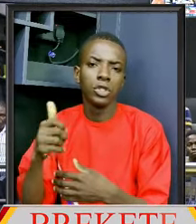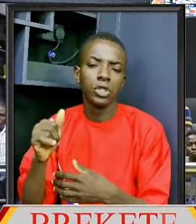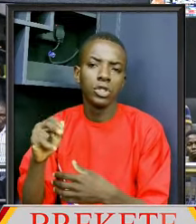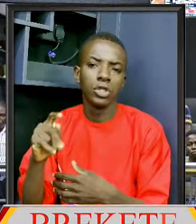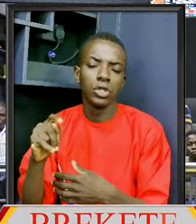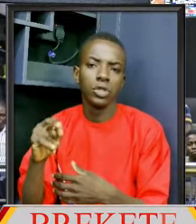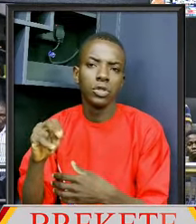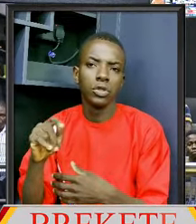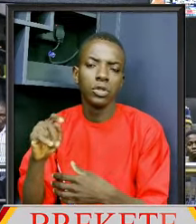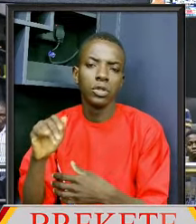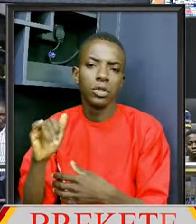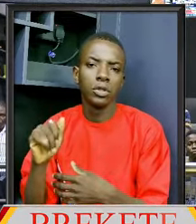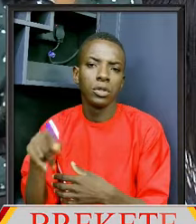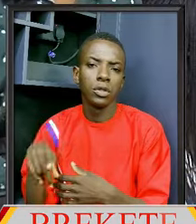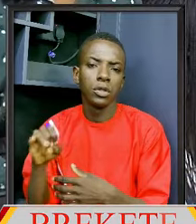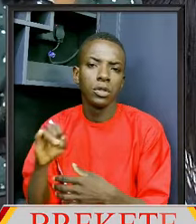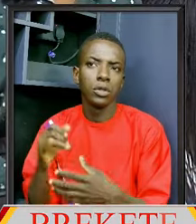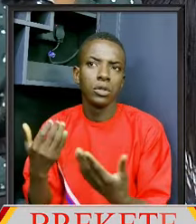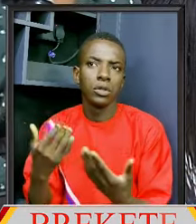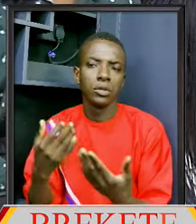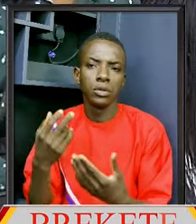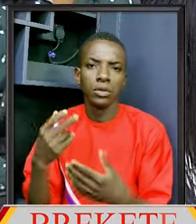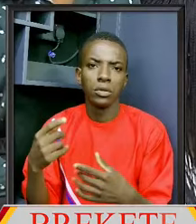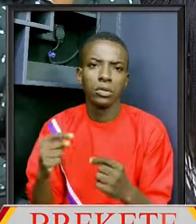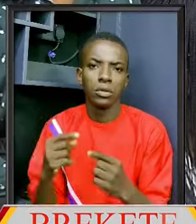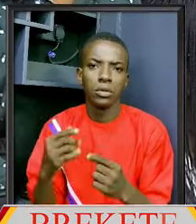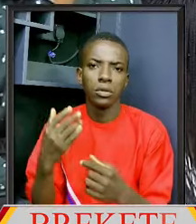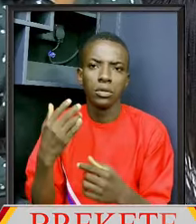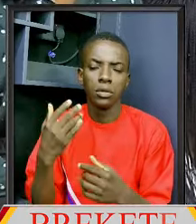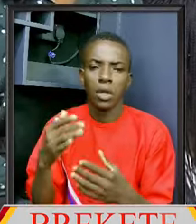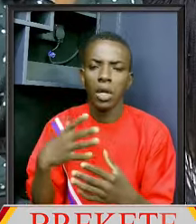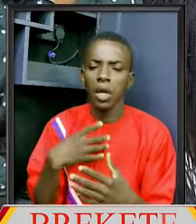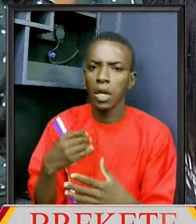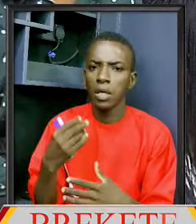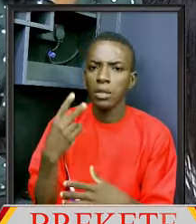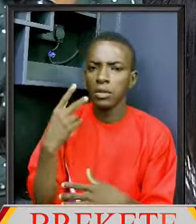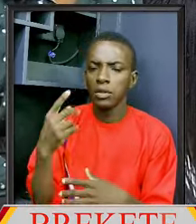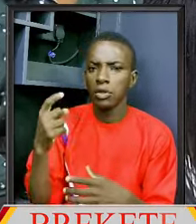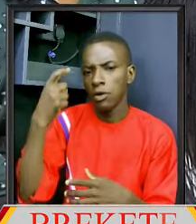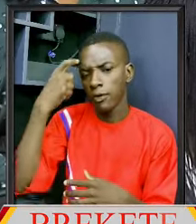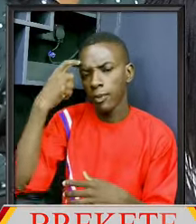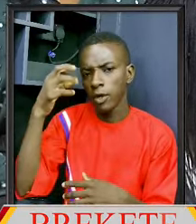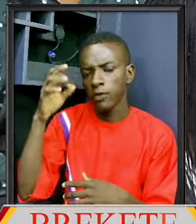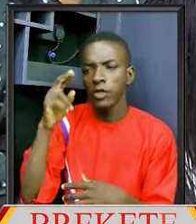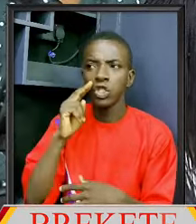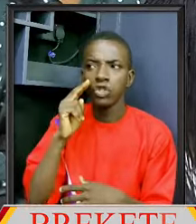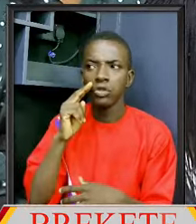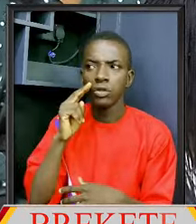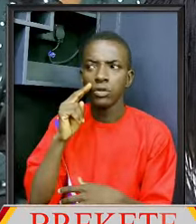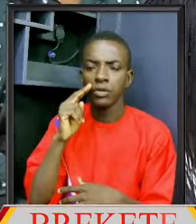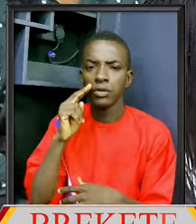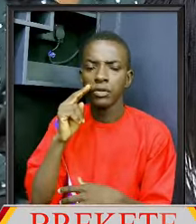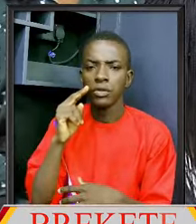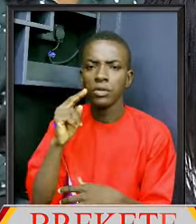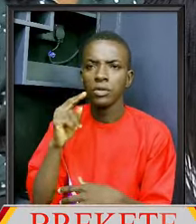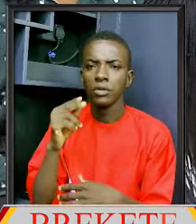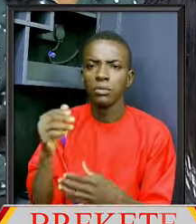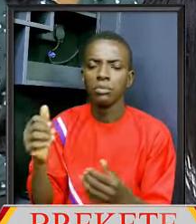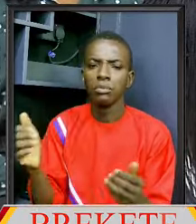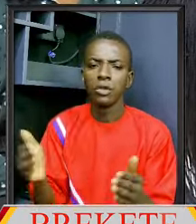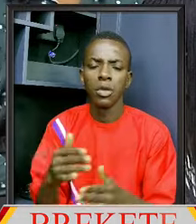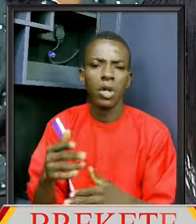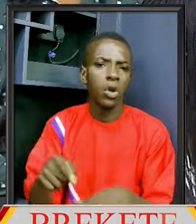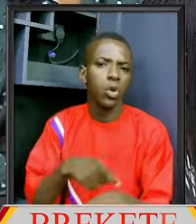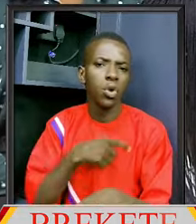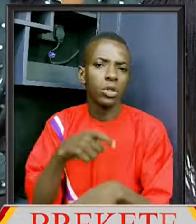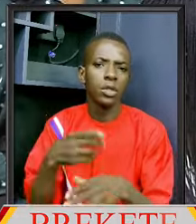it depends us when it happen. We see her for your body. And government of Nigeria prepare long time